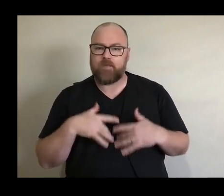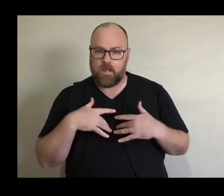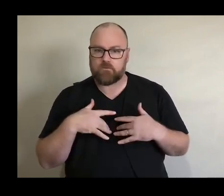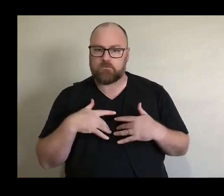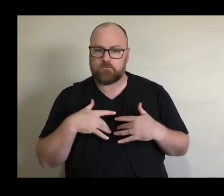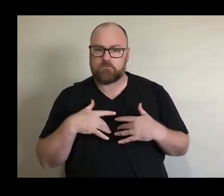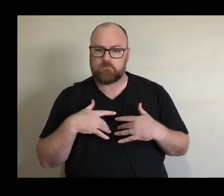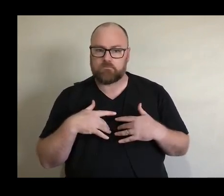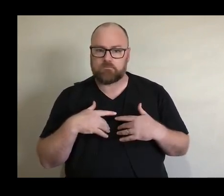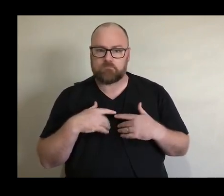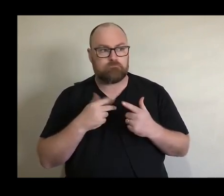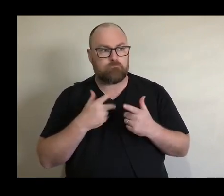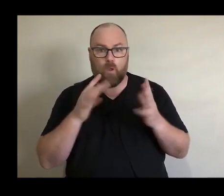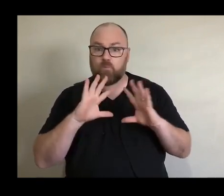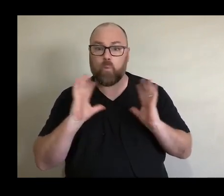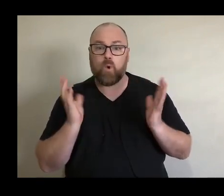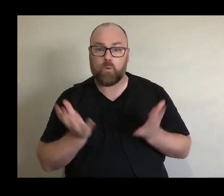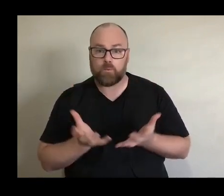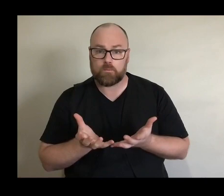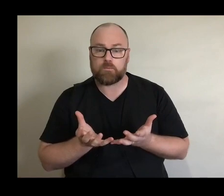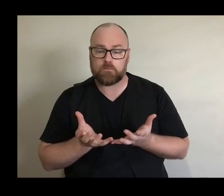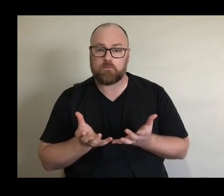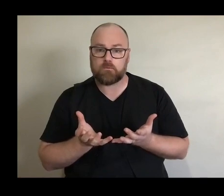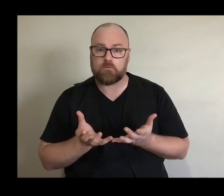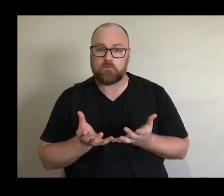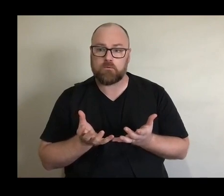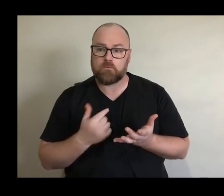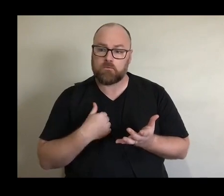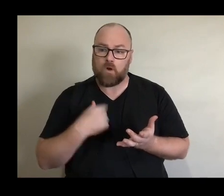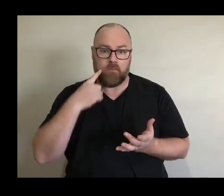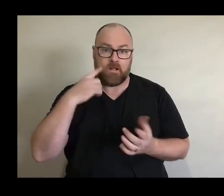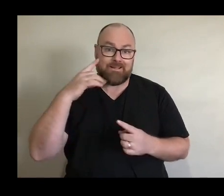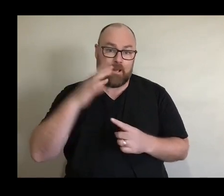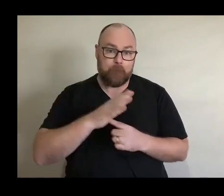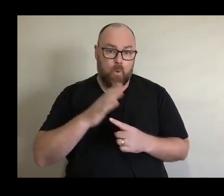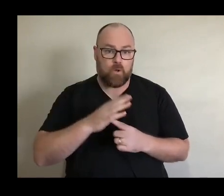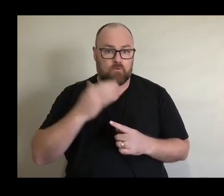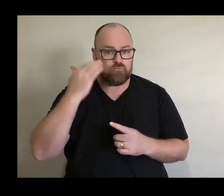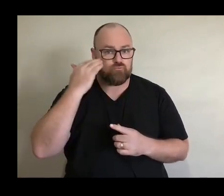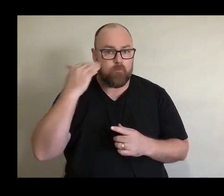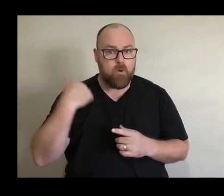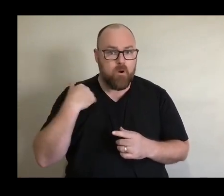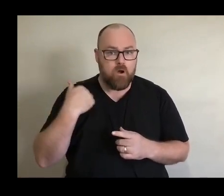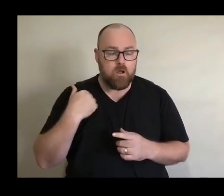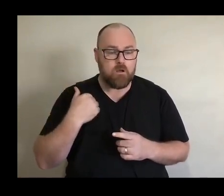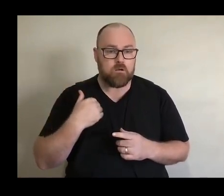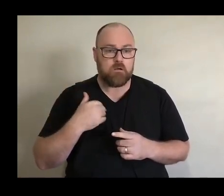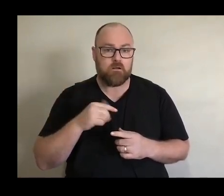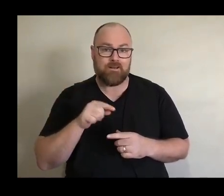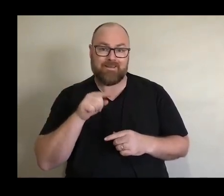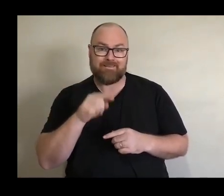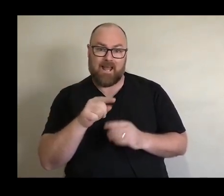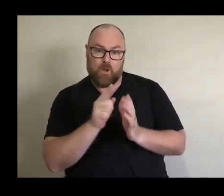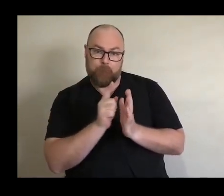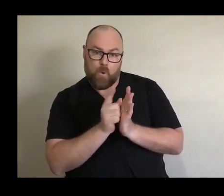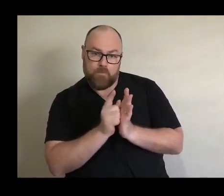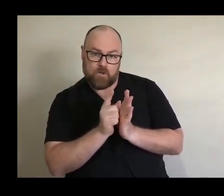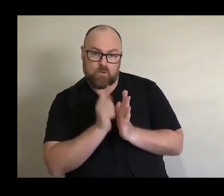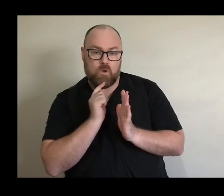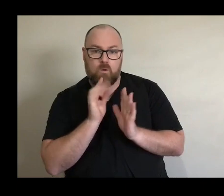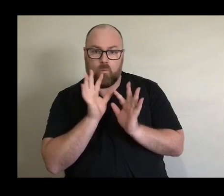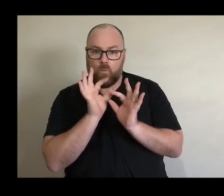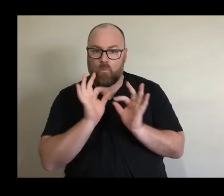globe. And I think it's important to remind ourselves that within that moment that we take to be